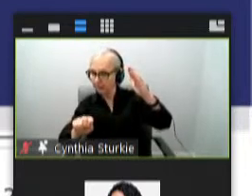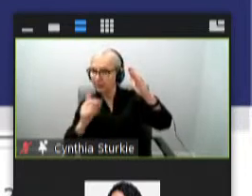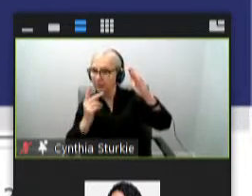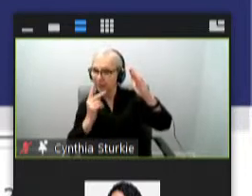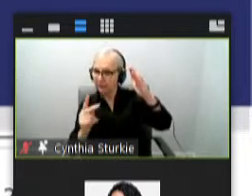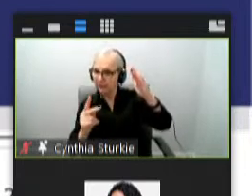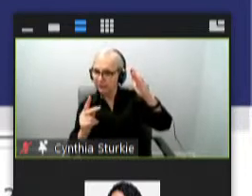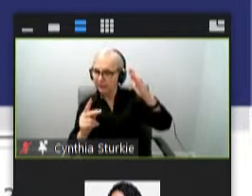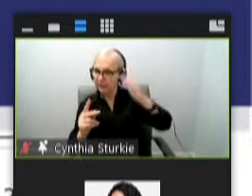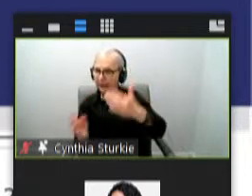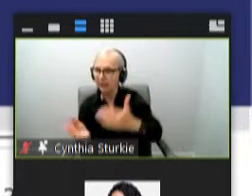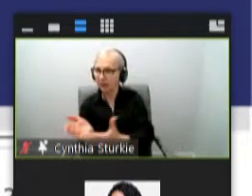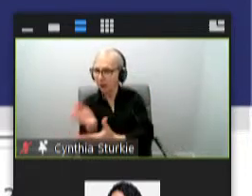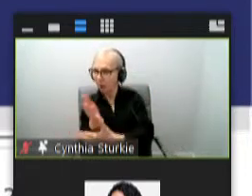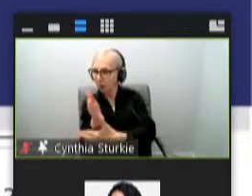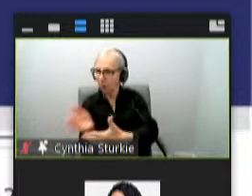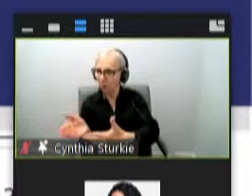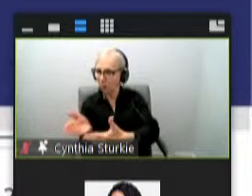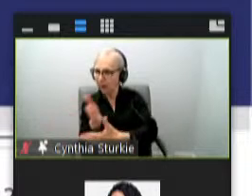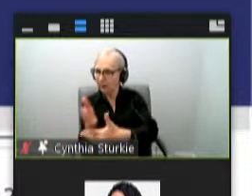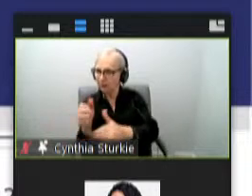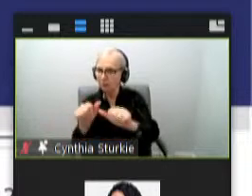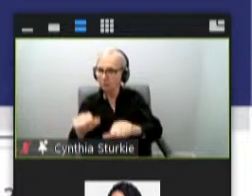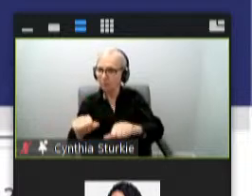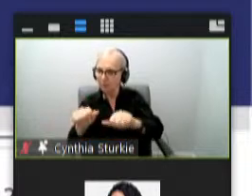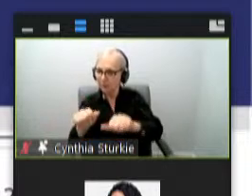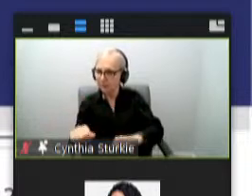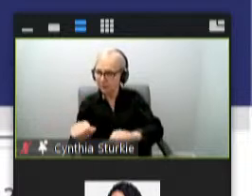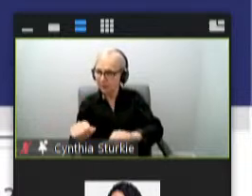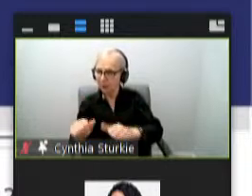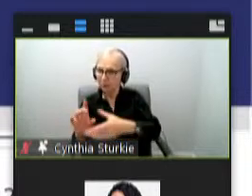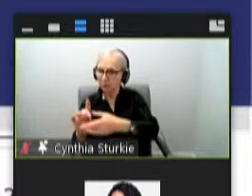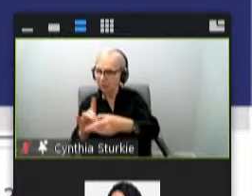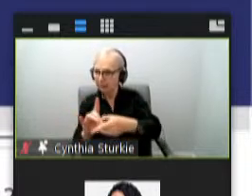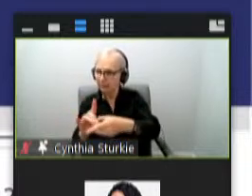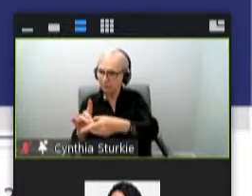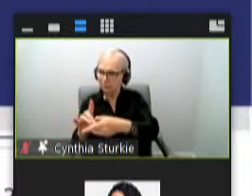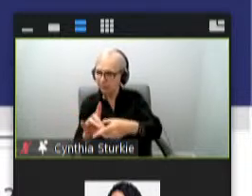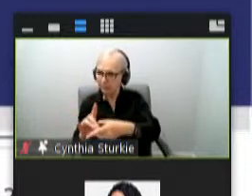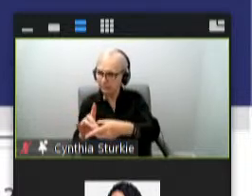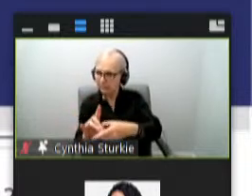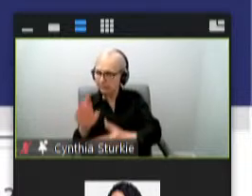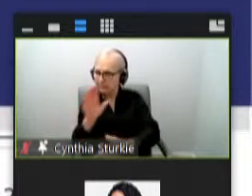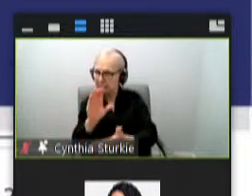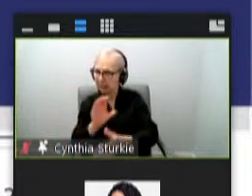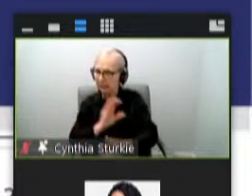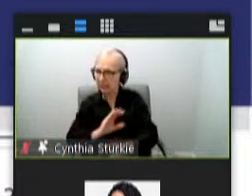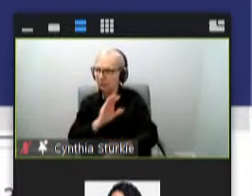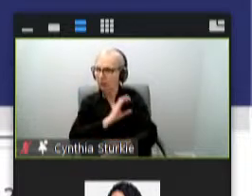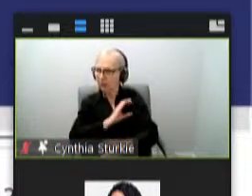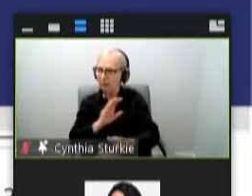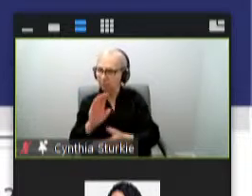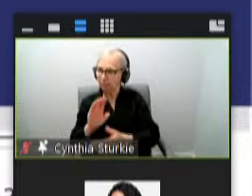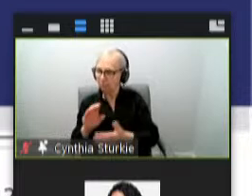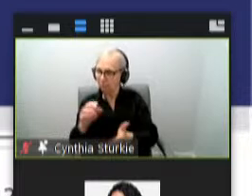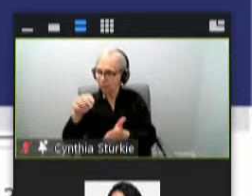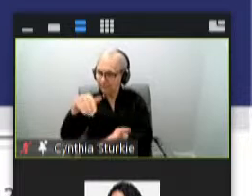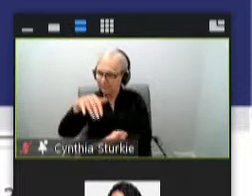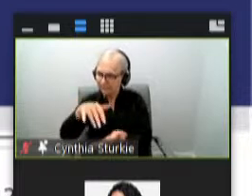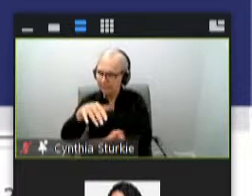can see a range of potential outcomes associated with various characteristics as we're still trying to learn more about this BA 2.12.1